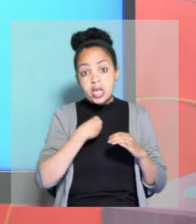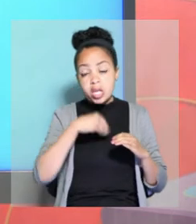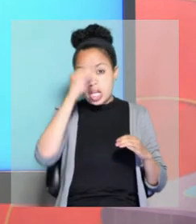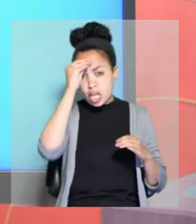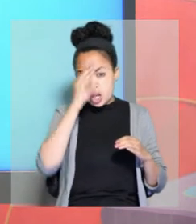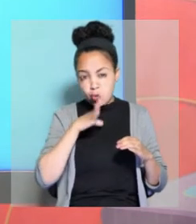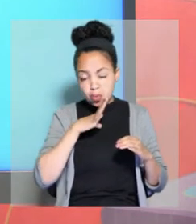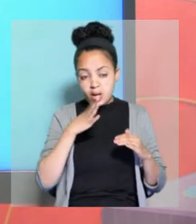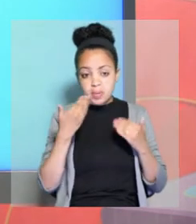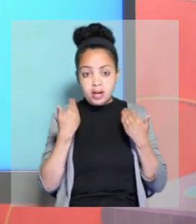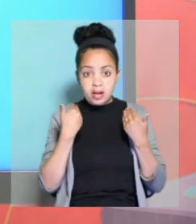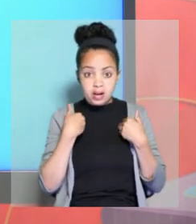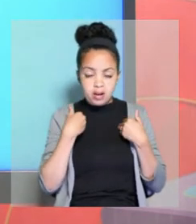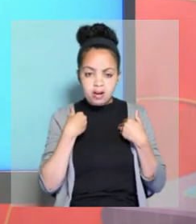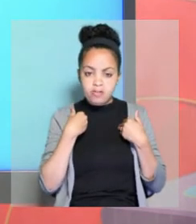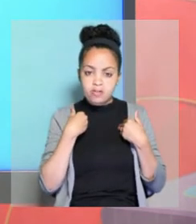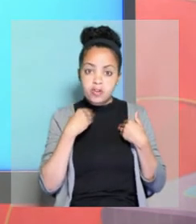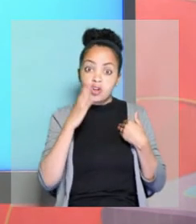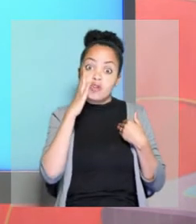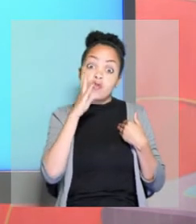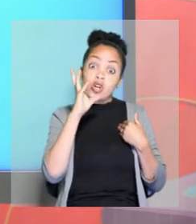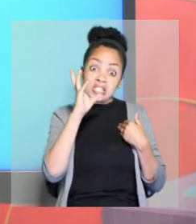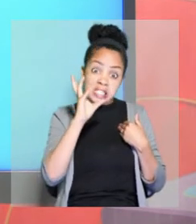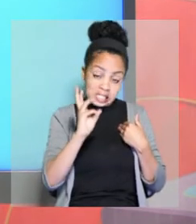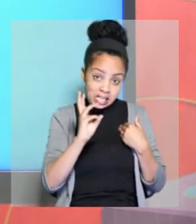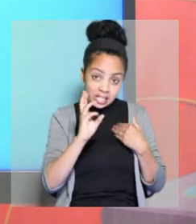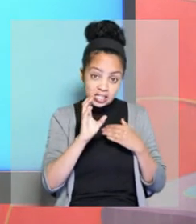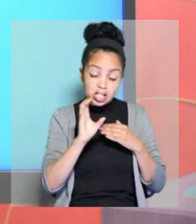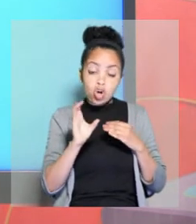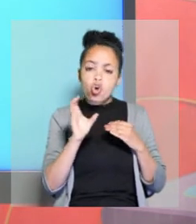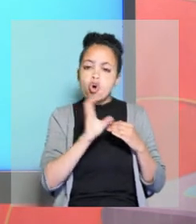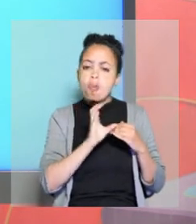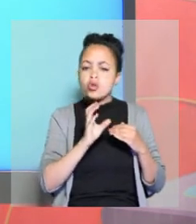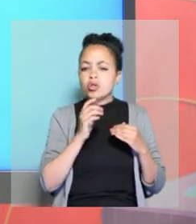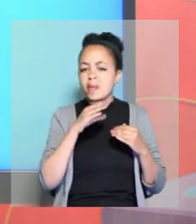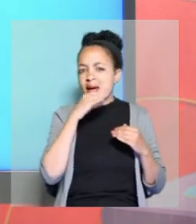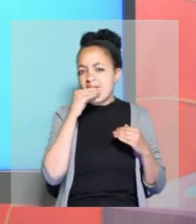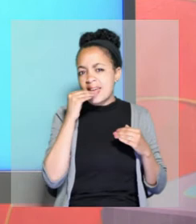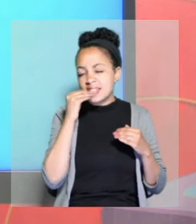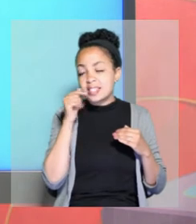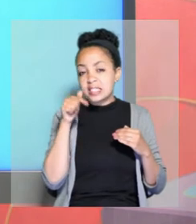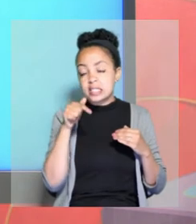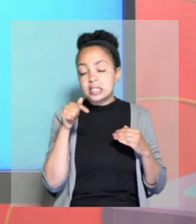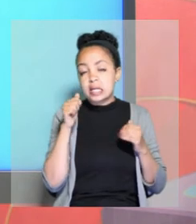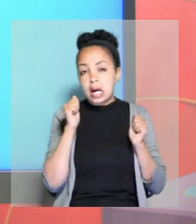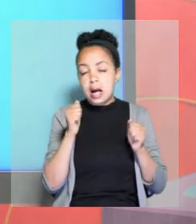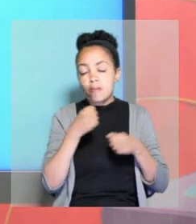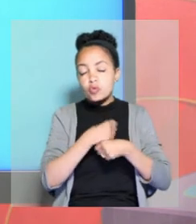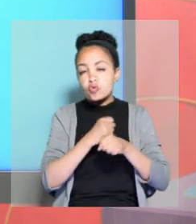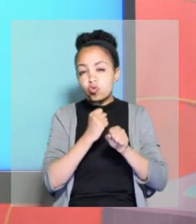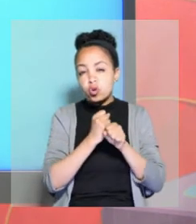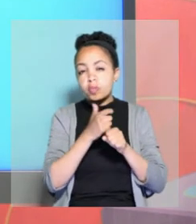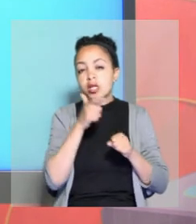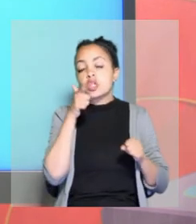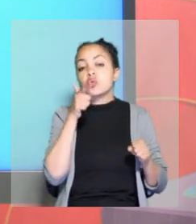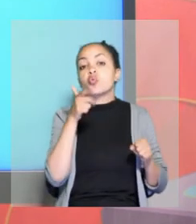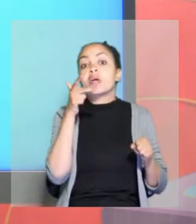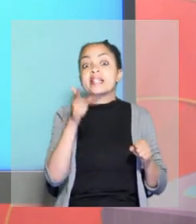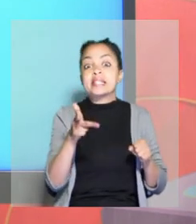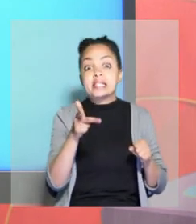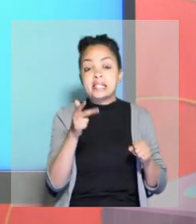we human beings can be contained 46 chromosome within our sex cell, And again here, it comes to form 23